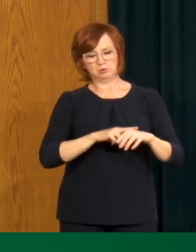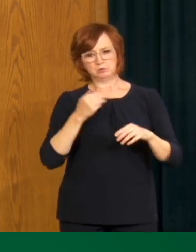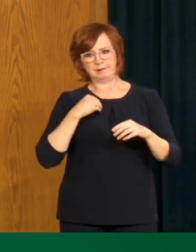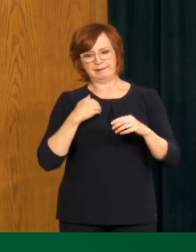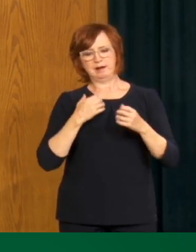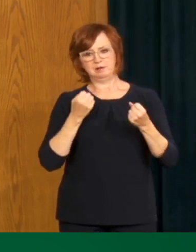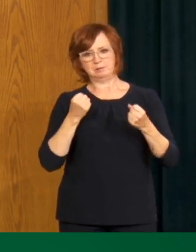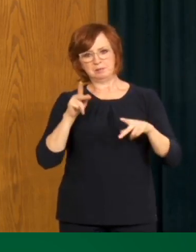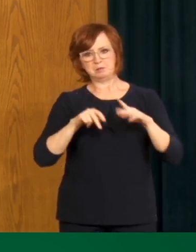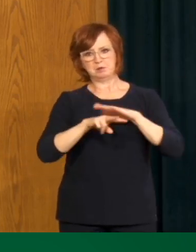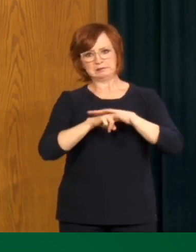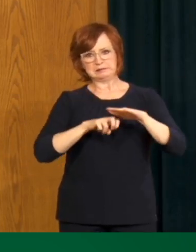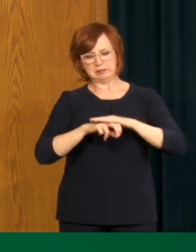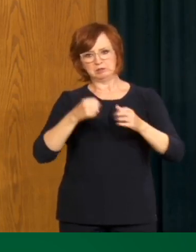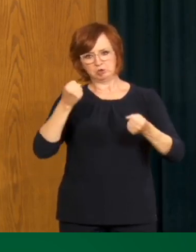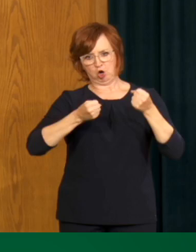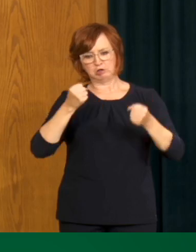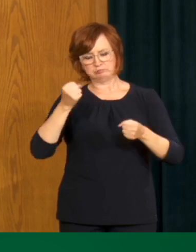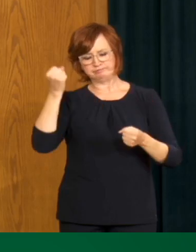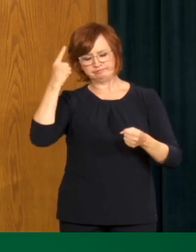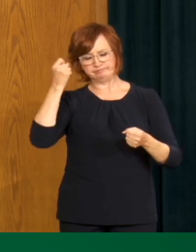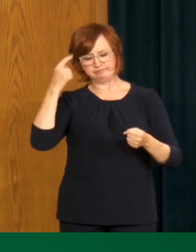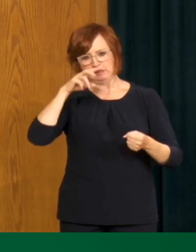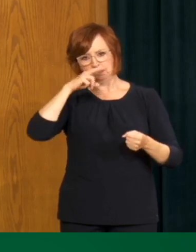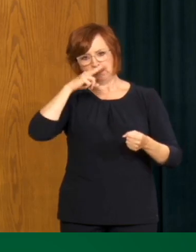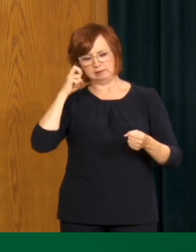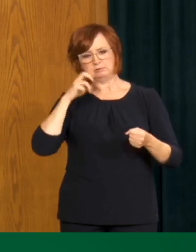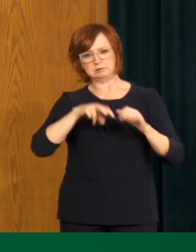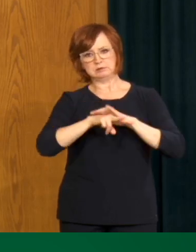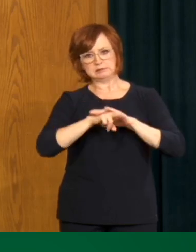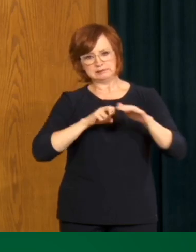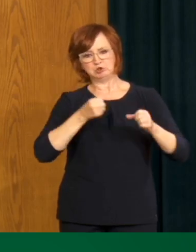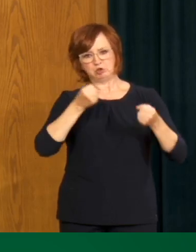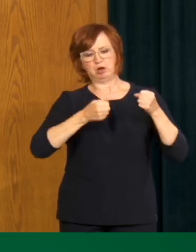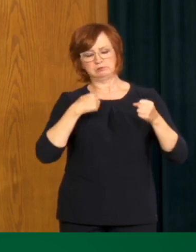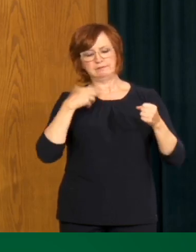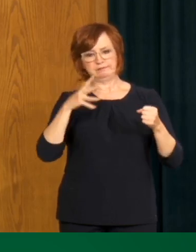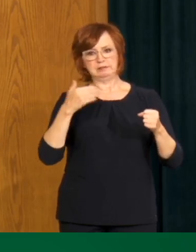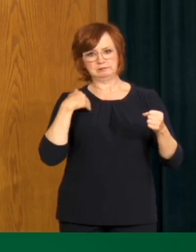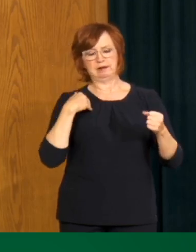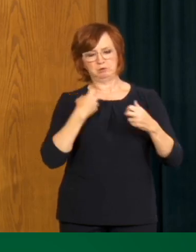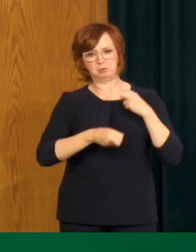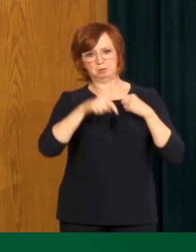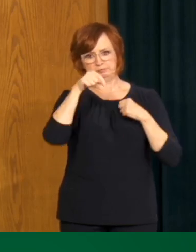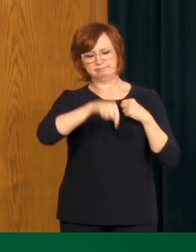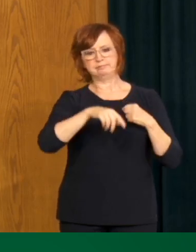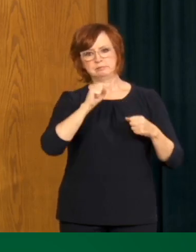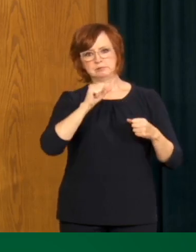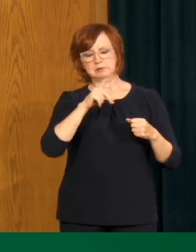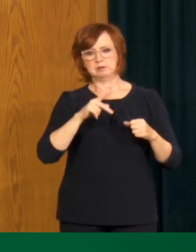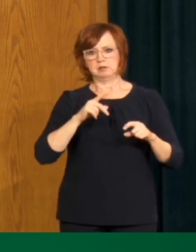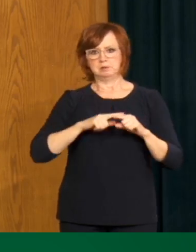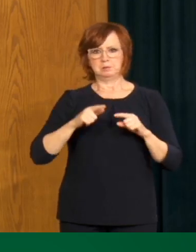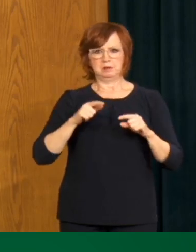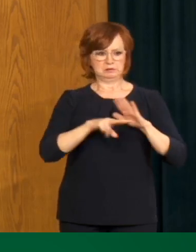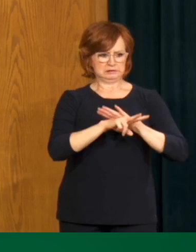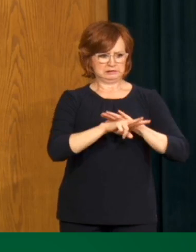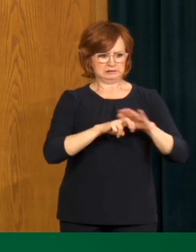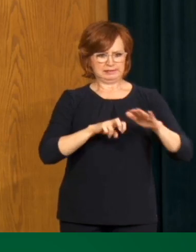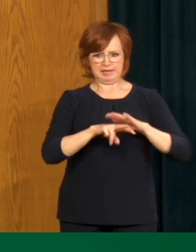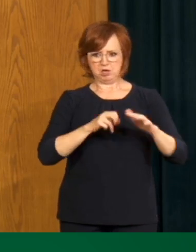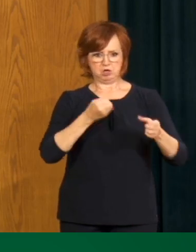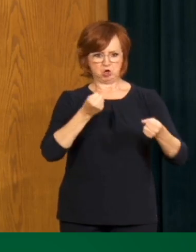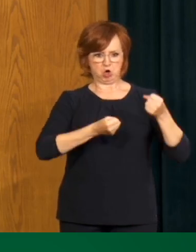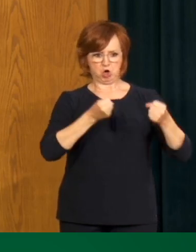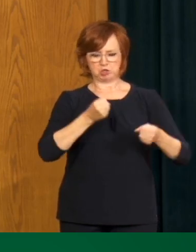across Canada and most certainly in Saskatchewan. The The answer to that is to not ban people